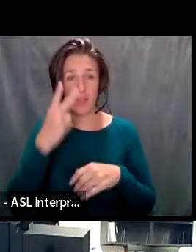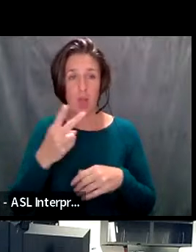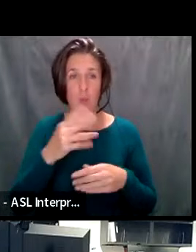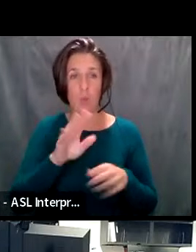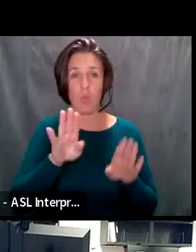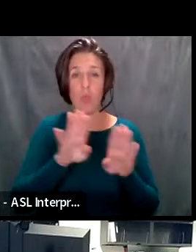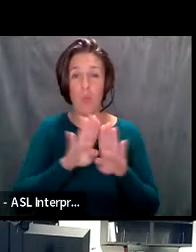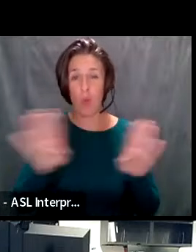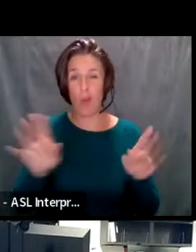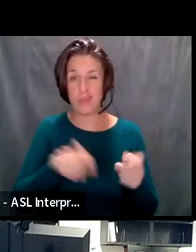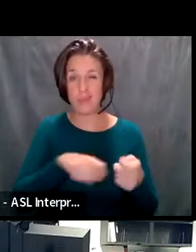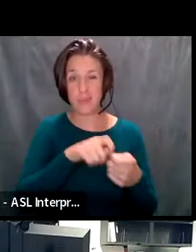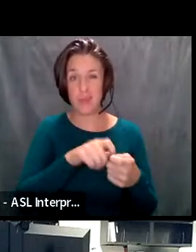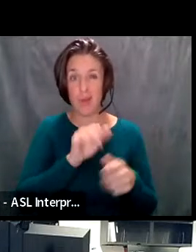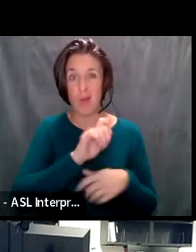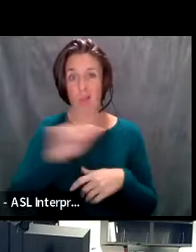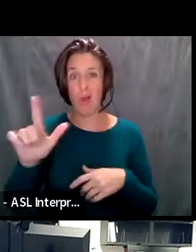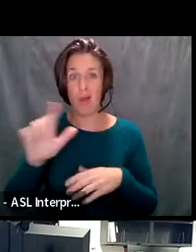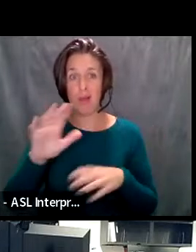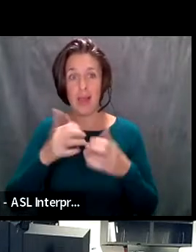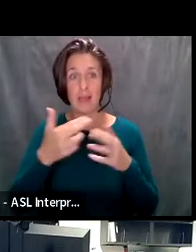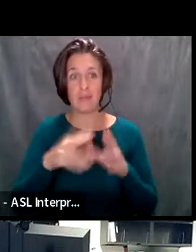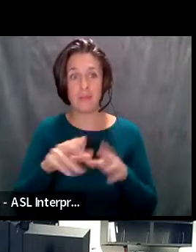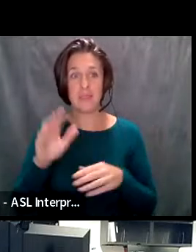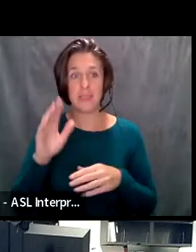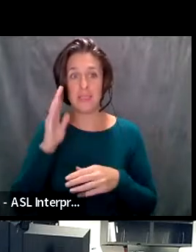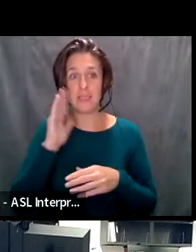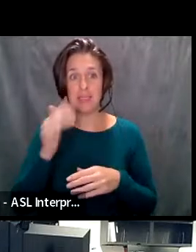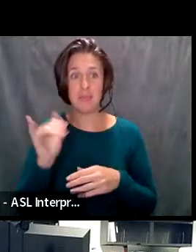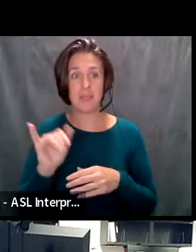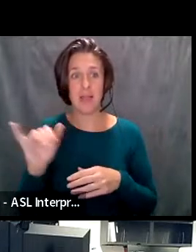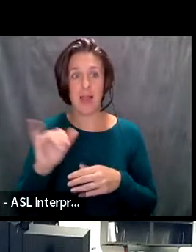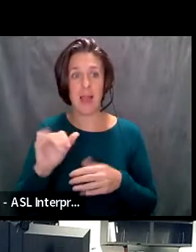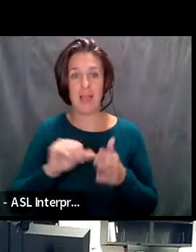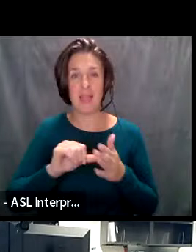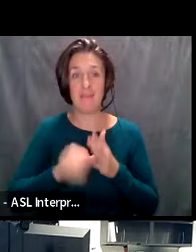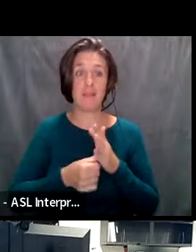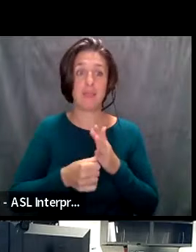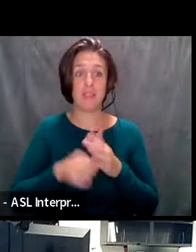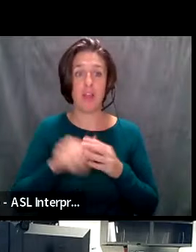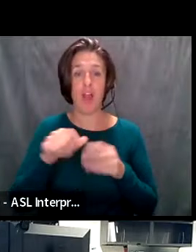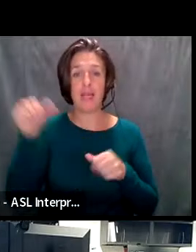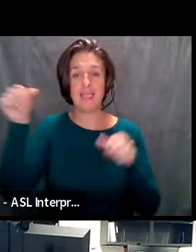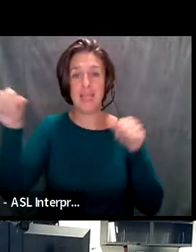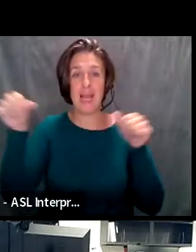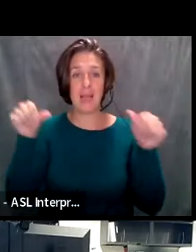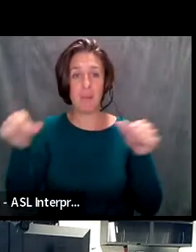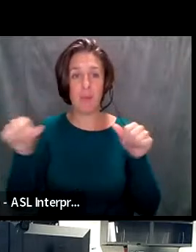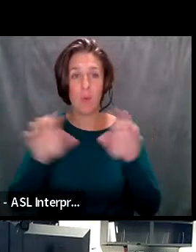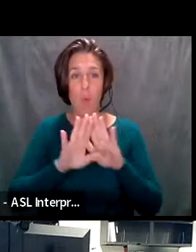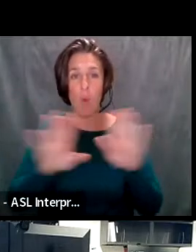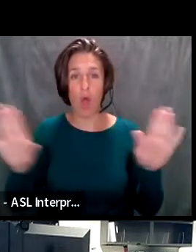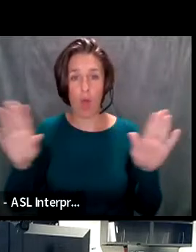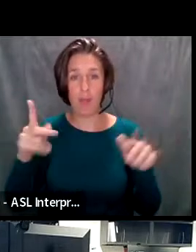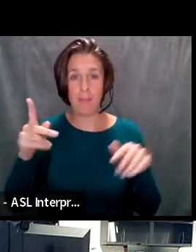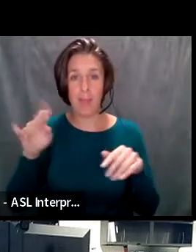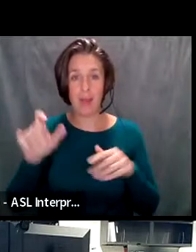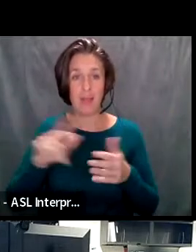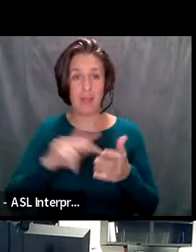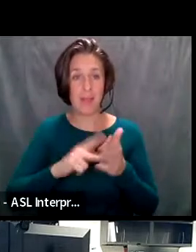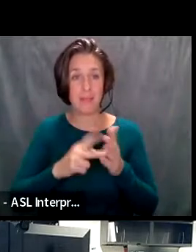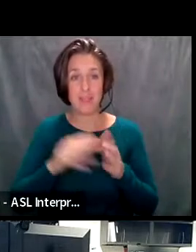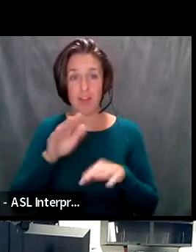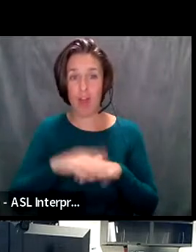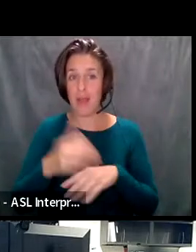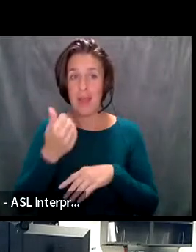the classrooms, it seemed like there was emphasis on the tackable wall panels. Does that mean that on any walls